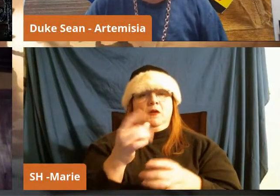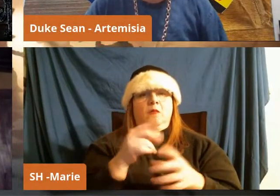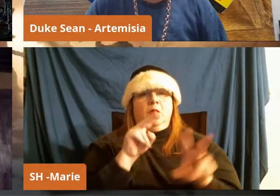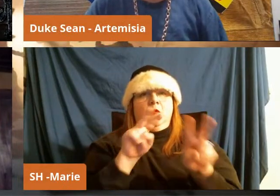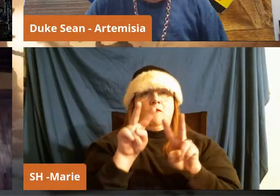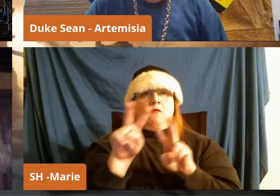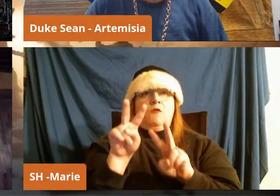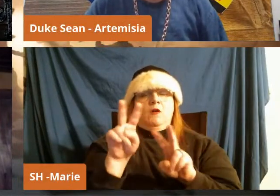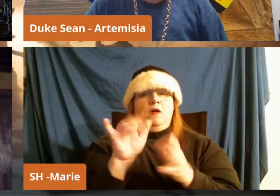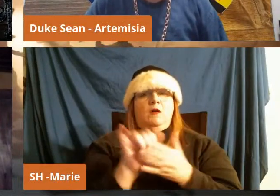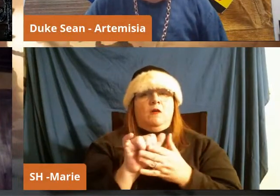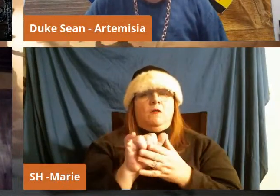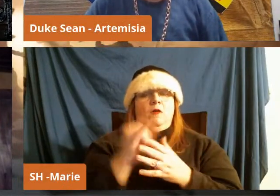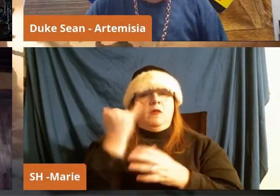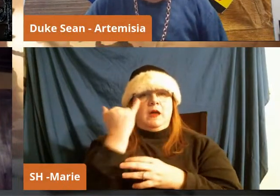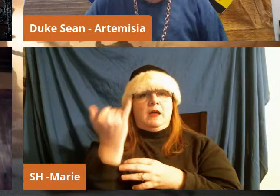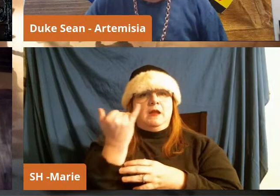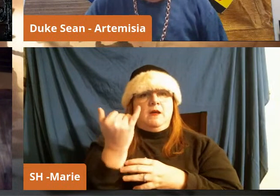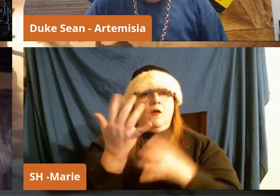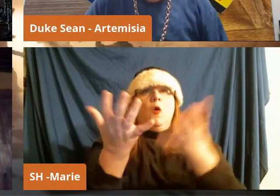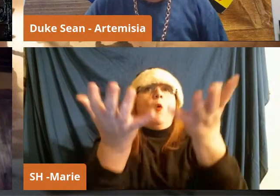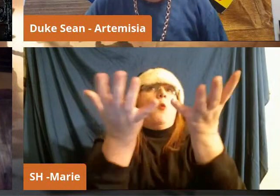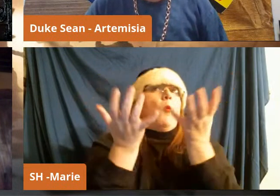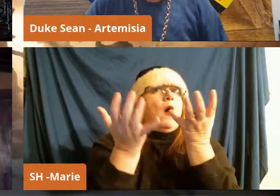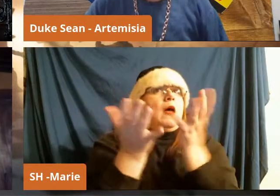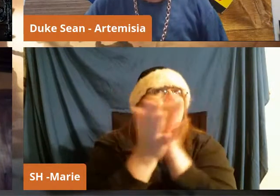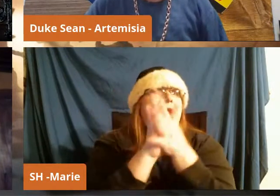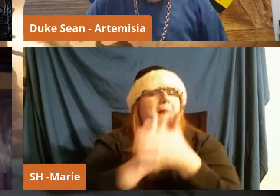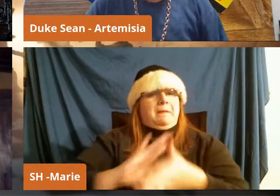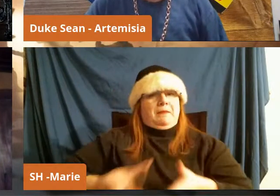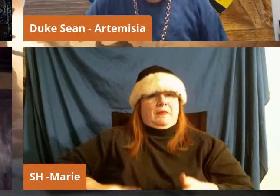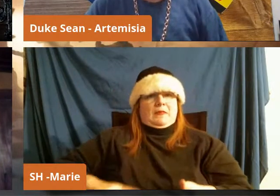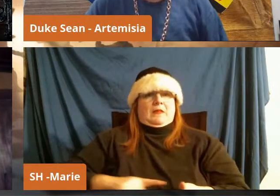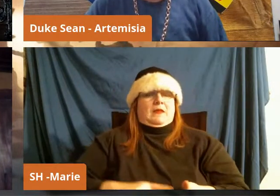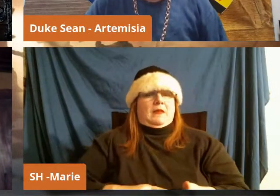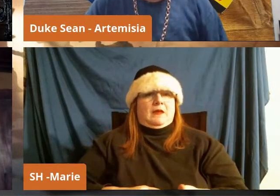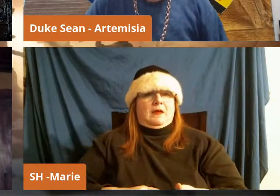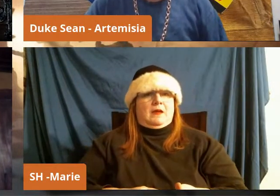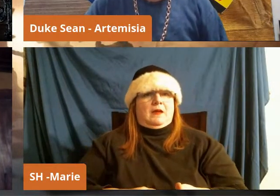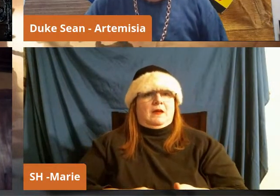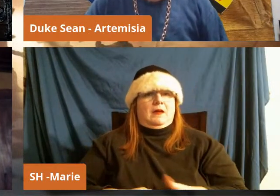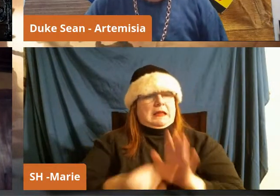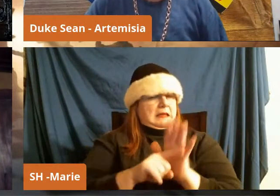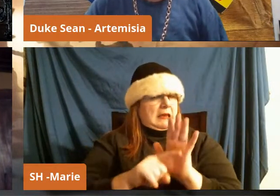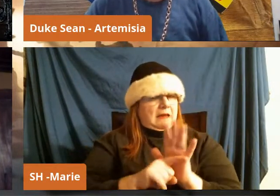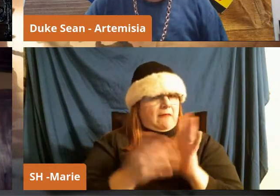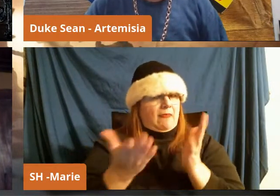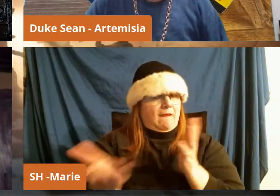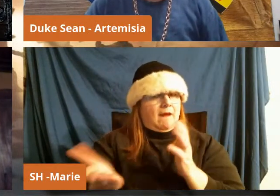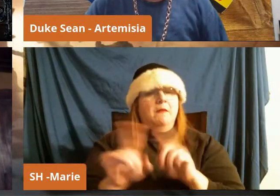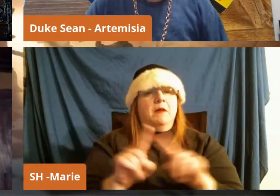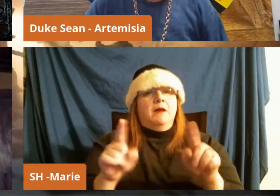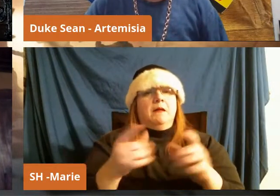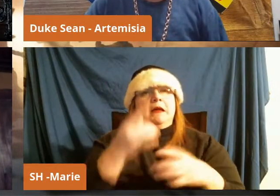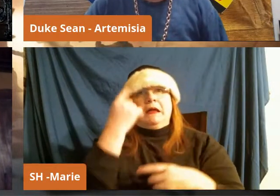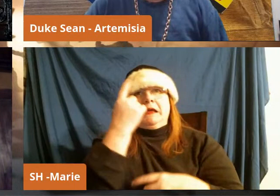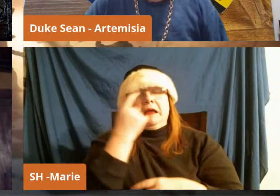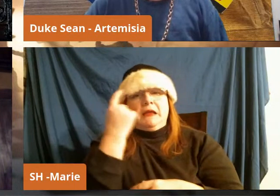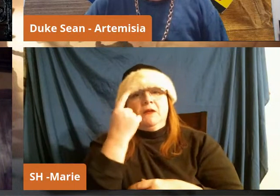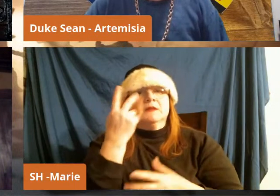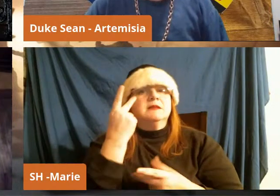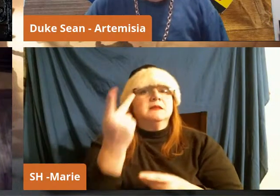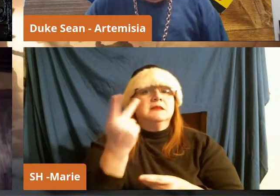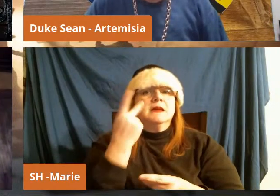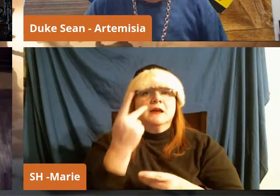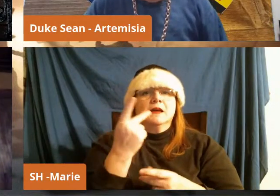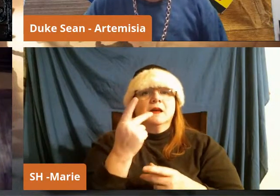forward to seeing what we talk about with the idea of wanting the knighthood in that, whereas because it's in such a negative thing. But I'll be curious to see where we go with that.